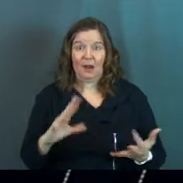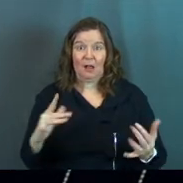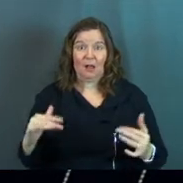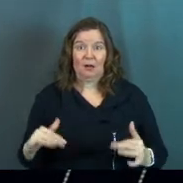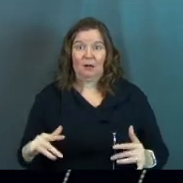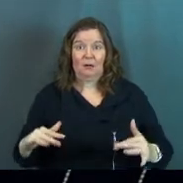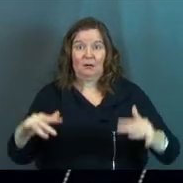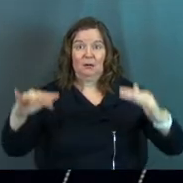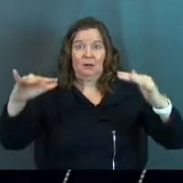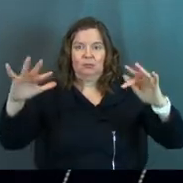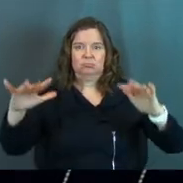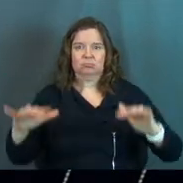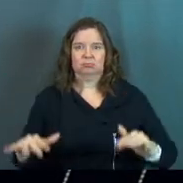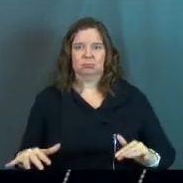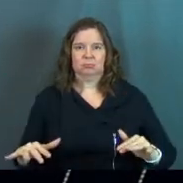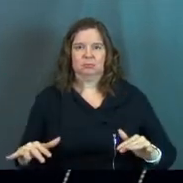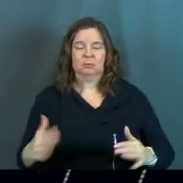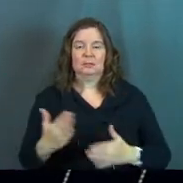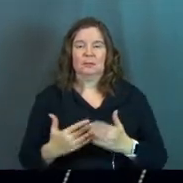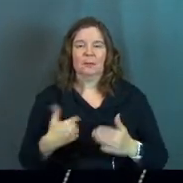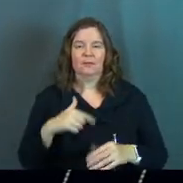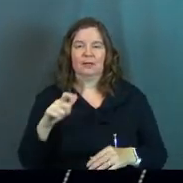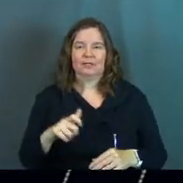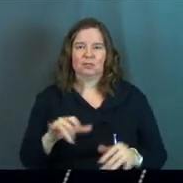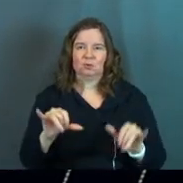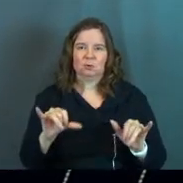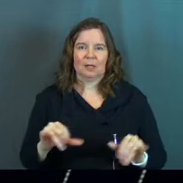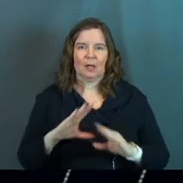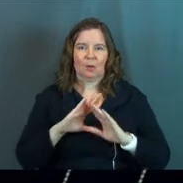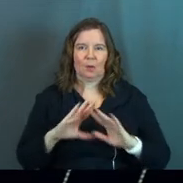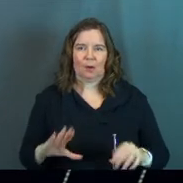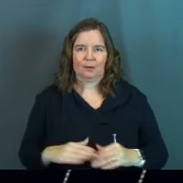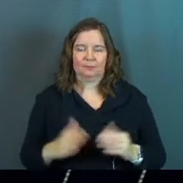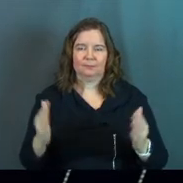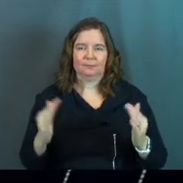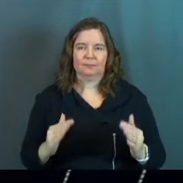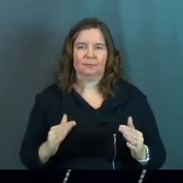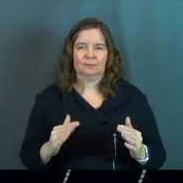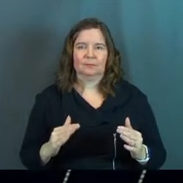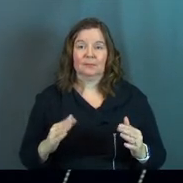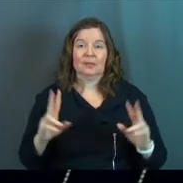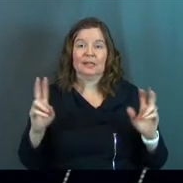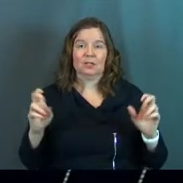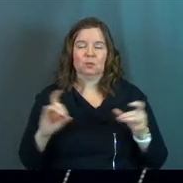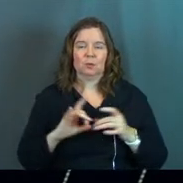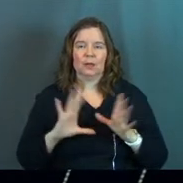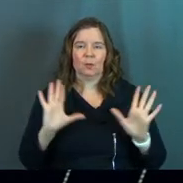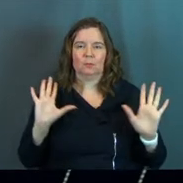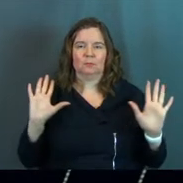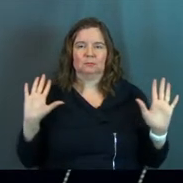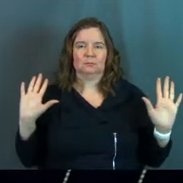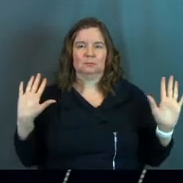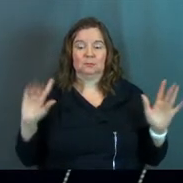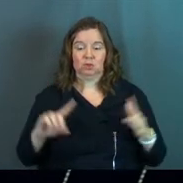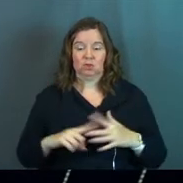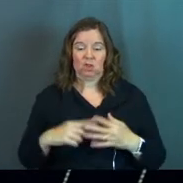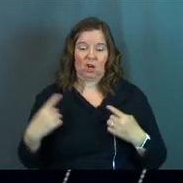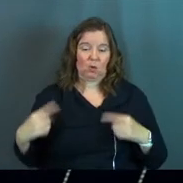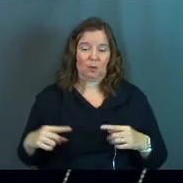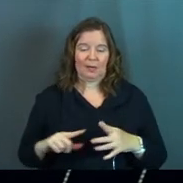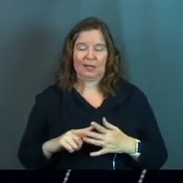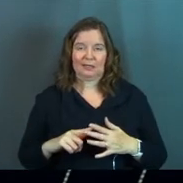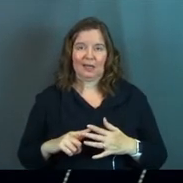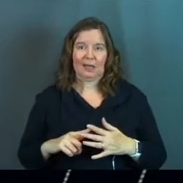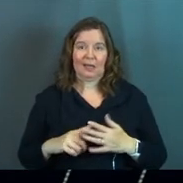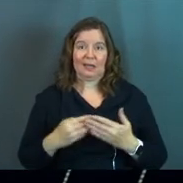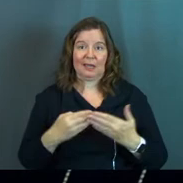everything that's happening. Some of us just need to stay quiet. Next, drop the issue, Proverbs 17:14. Starting a quarrel is like